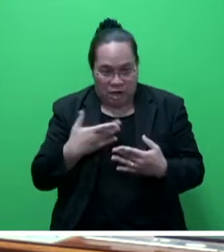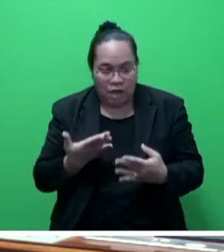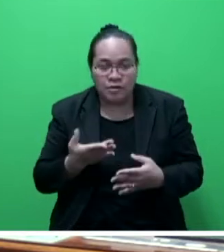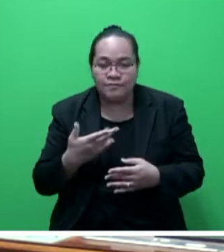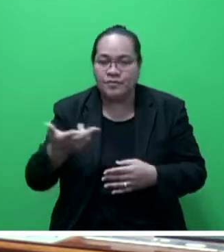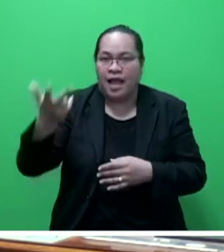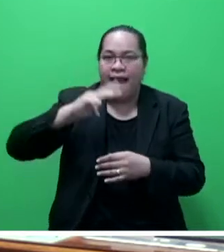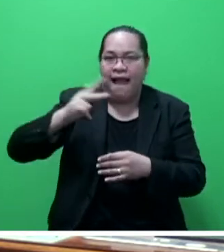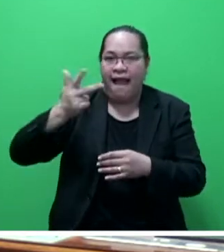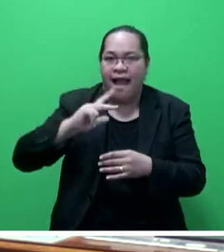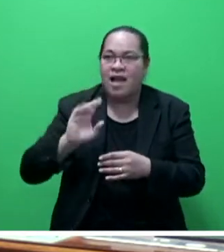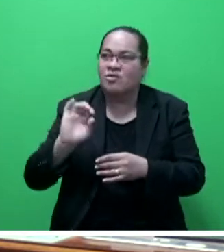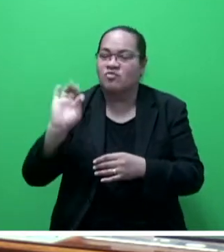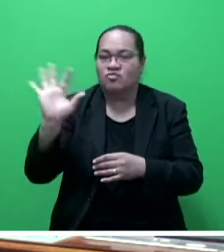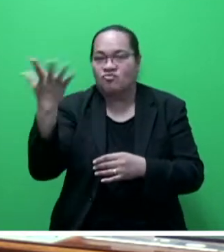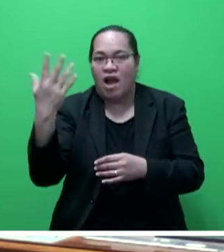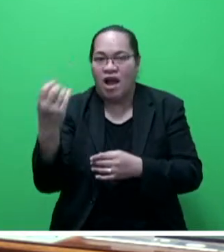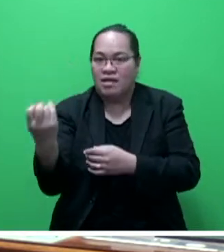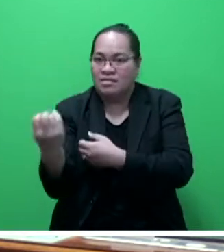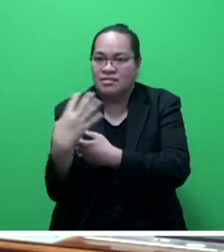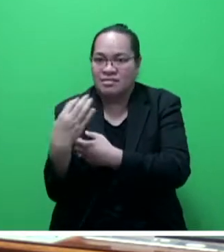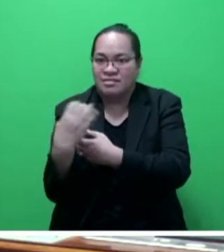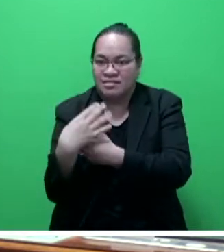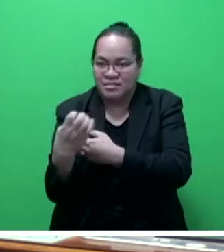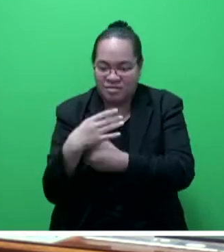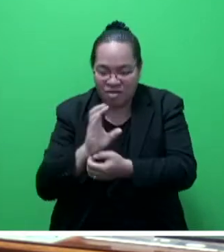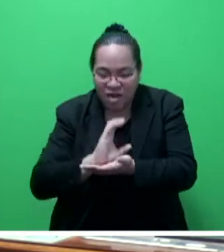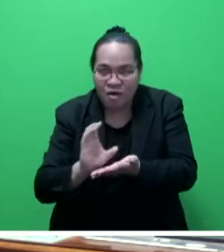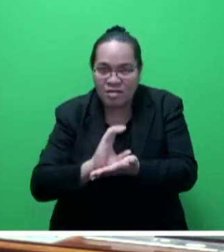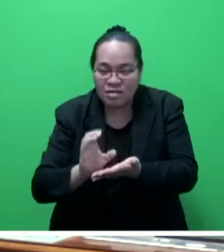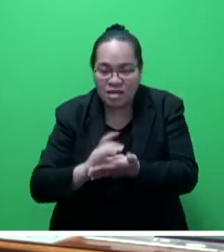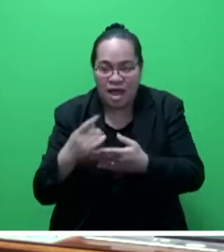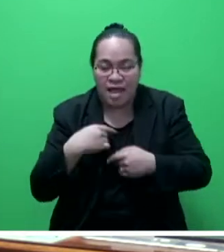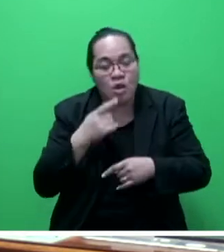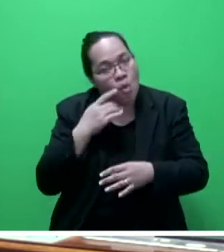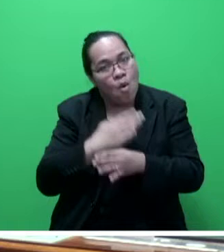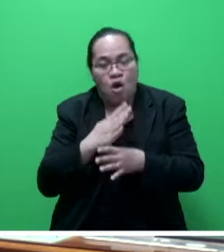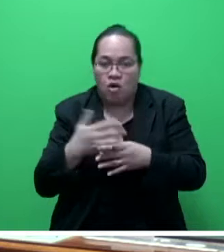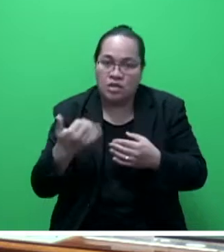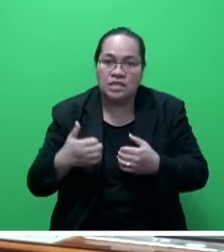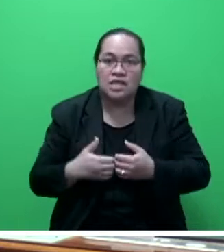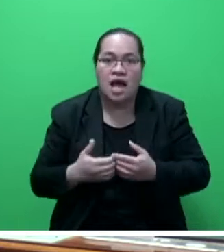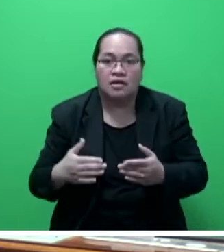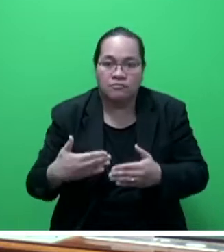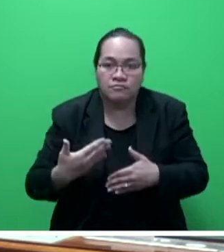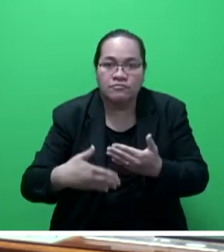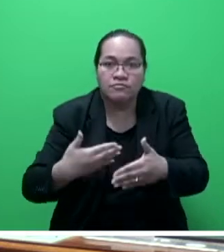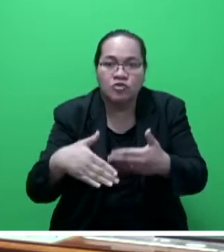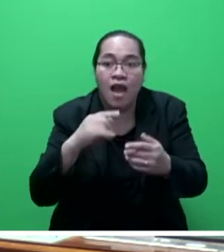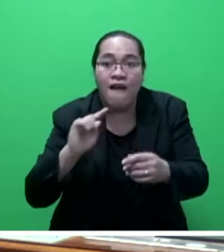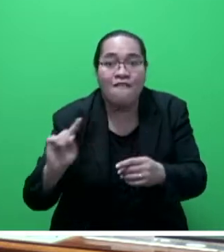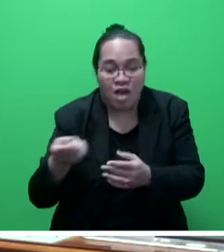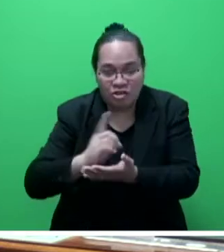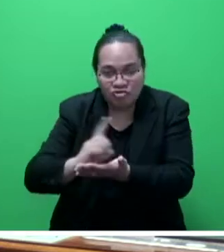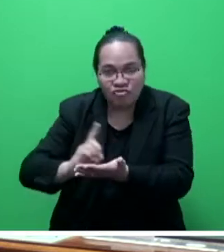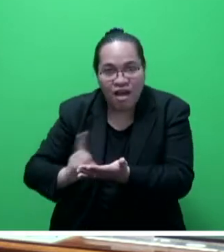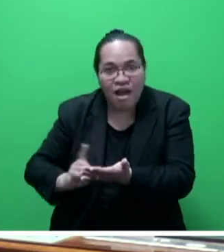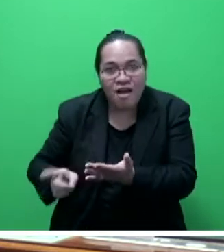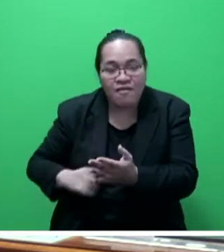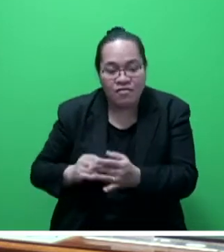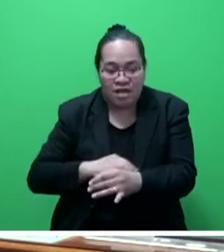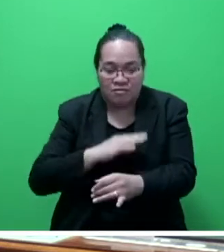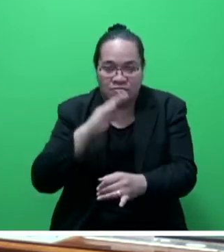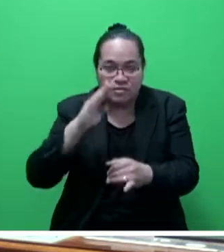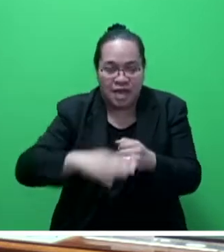of a consultant to review these legislations. Work has already commenced, and we expect the first draft to be out by the end of